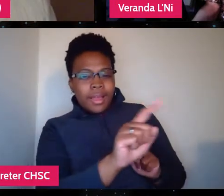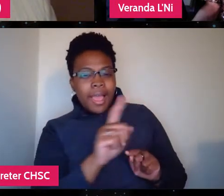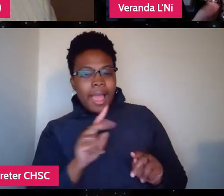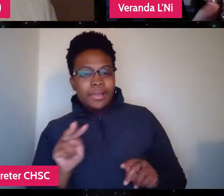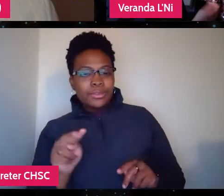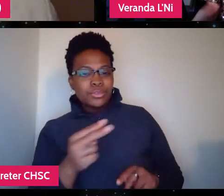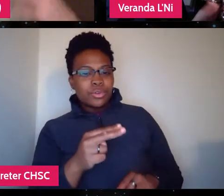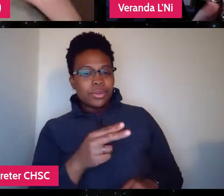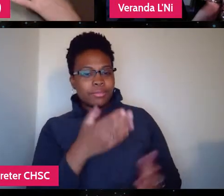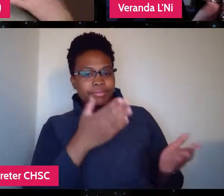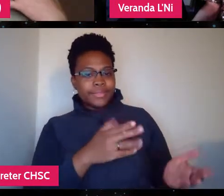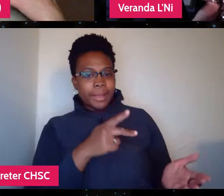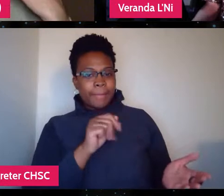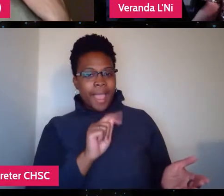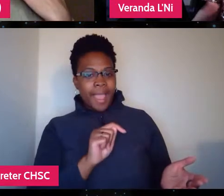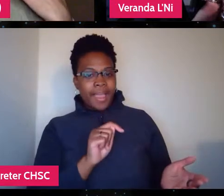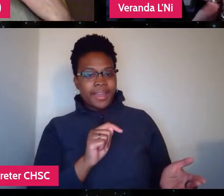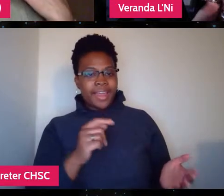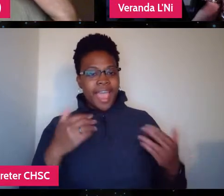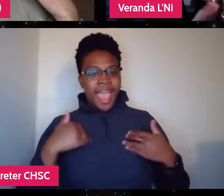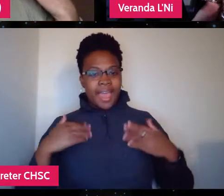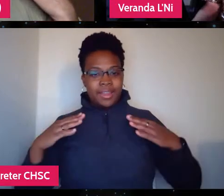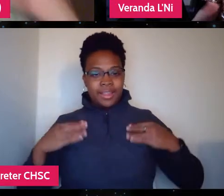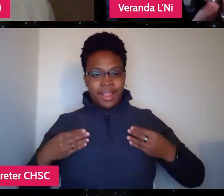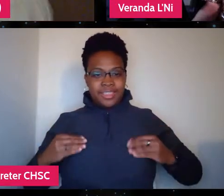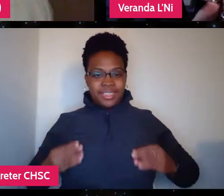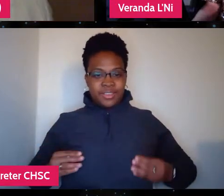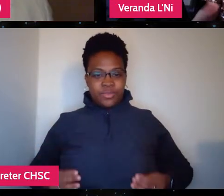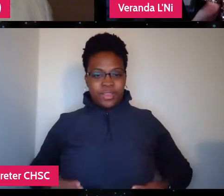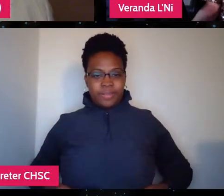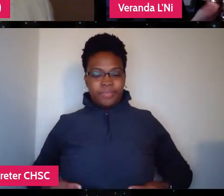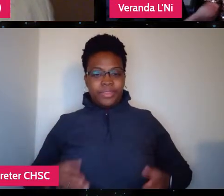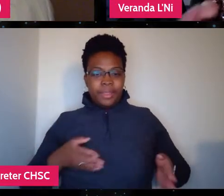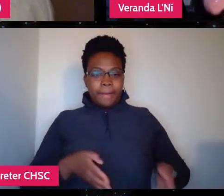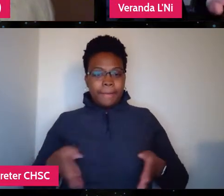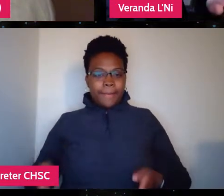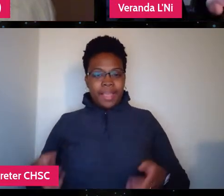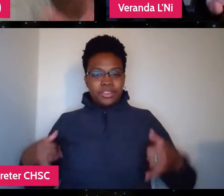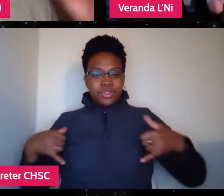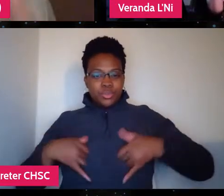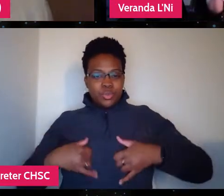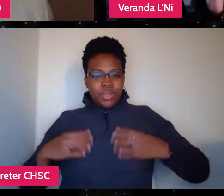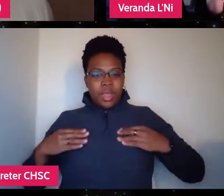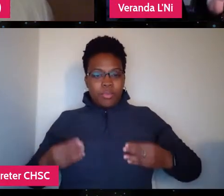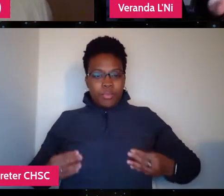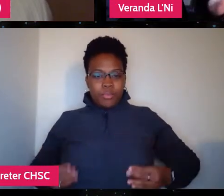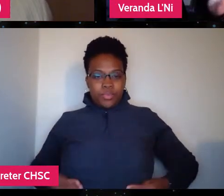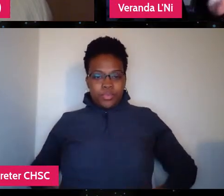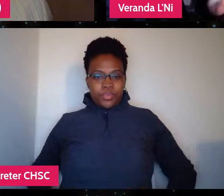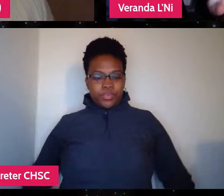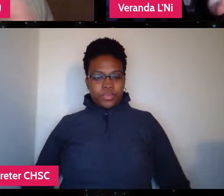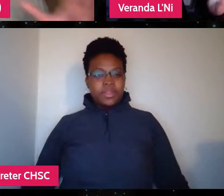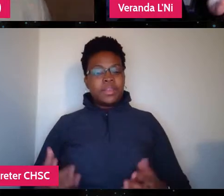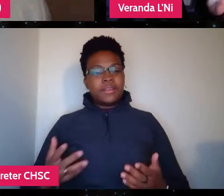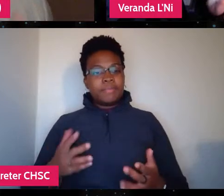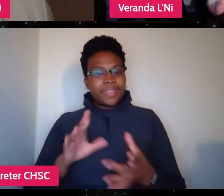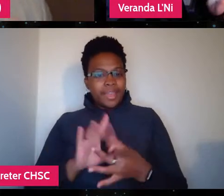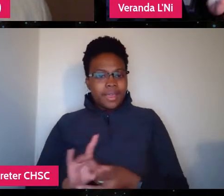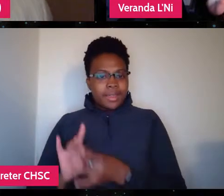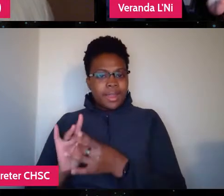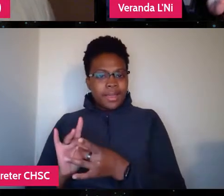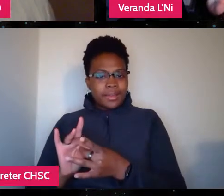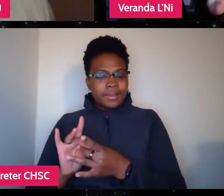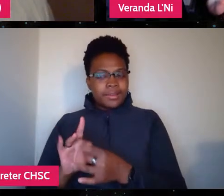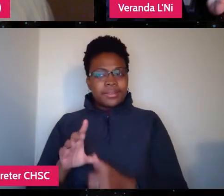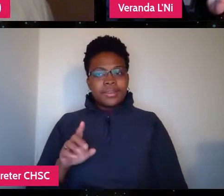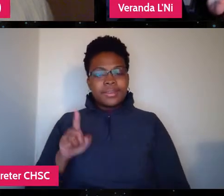Pat, wearing like a sequined pantsuit. And it all connected, Here was this man that I